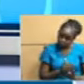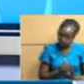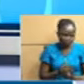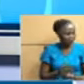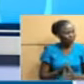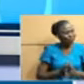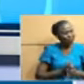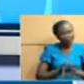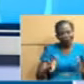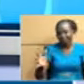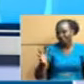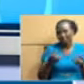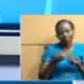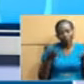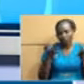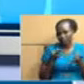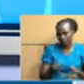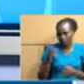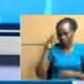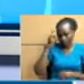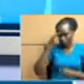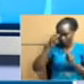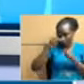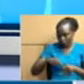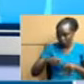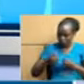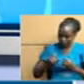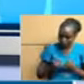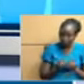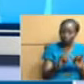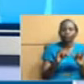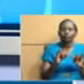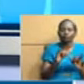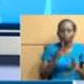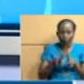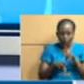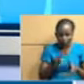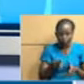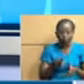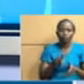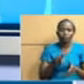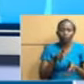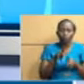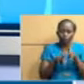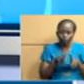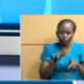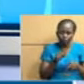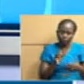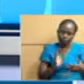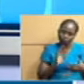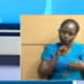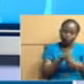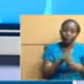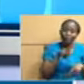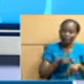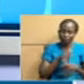of things that government needs to put in place such that people do not become destitute when they get the shocks that